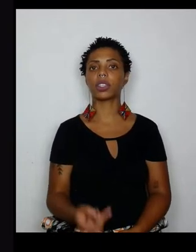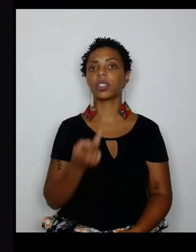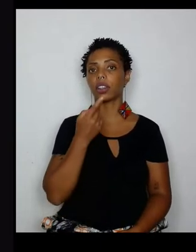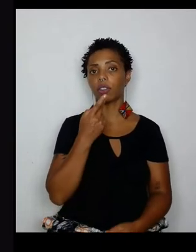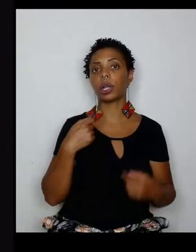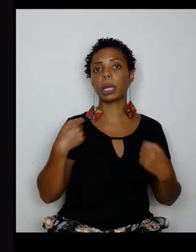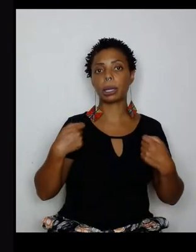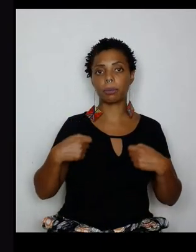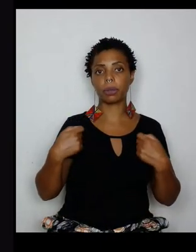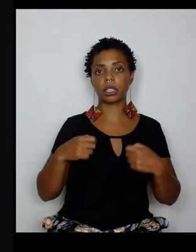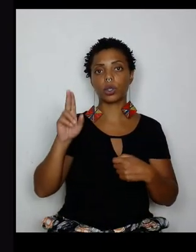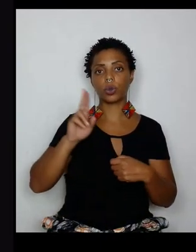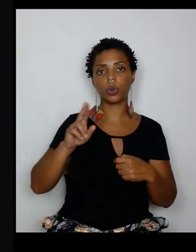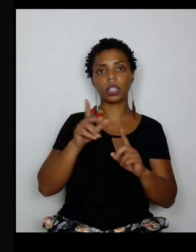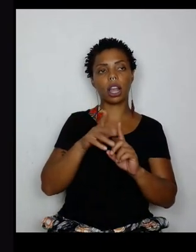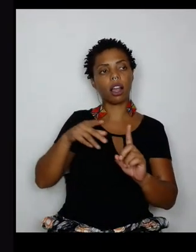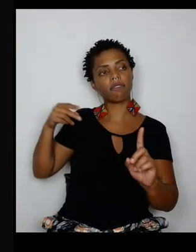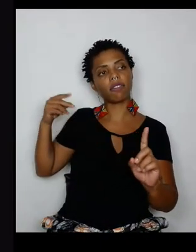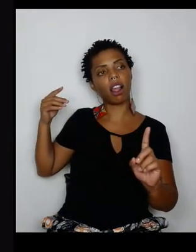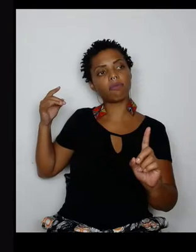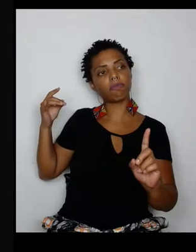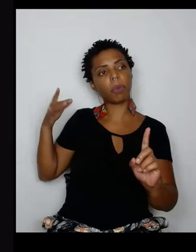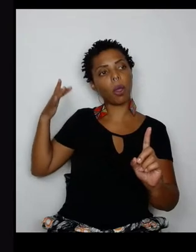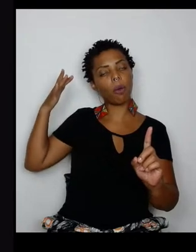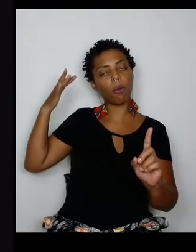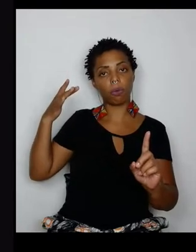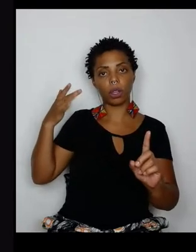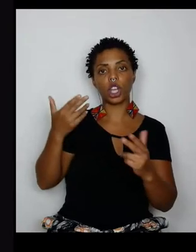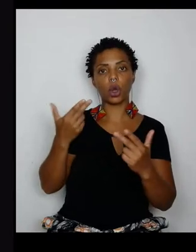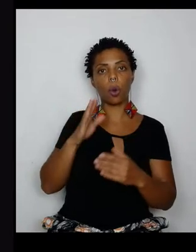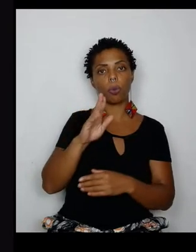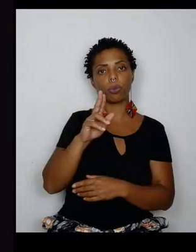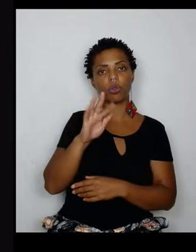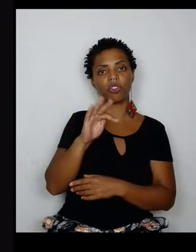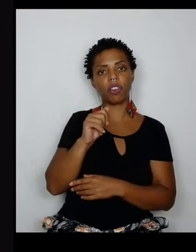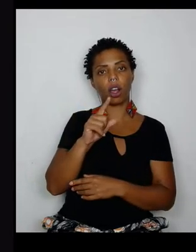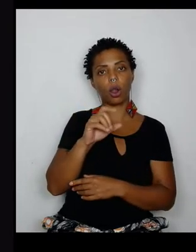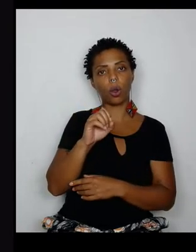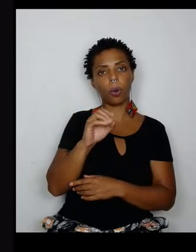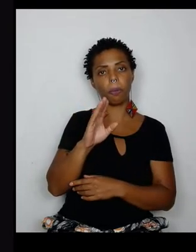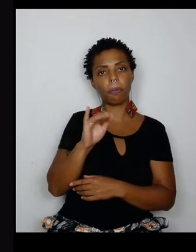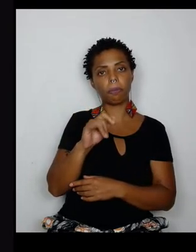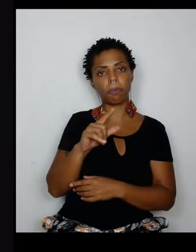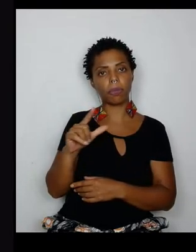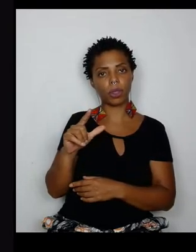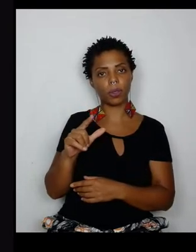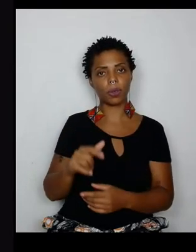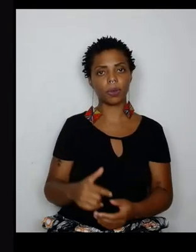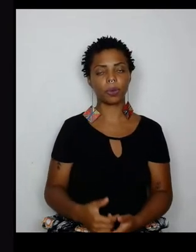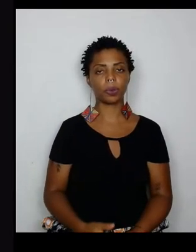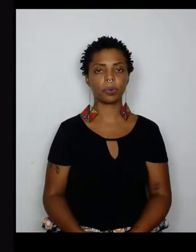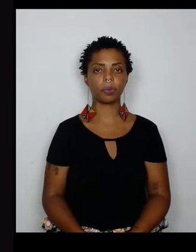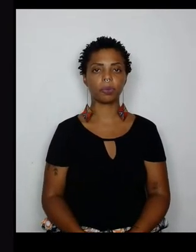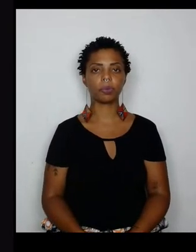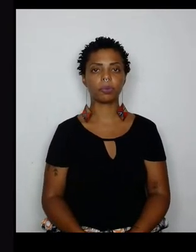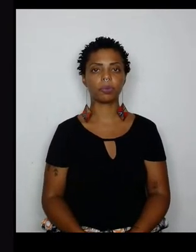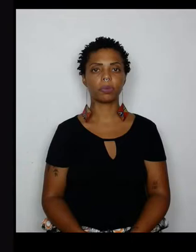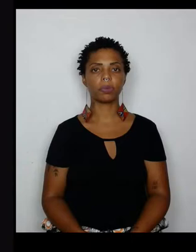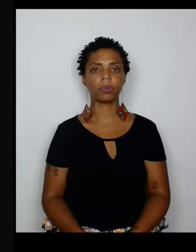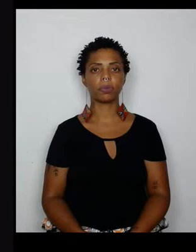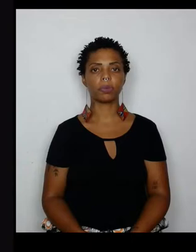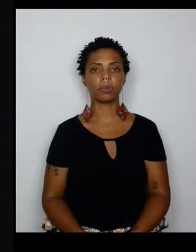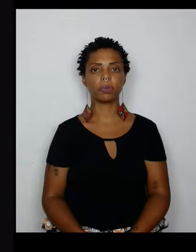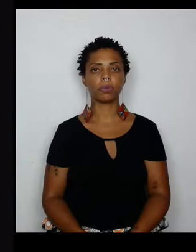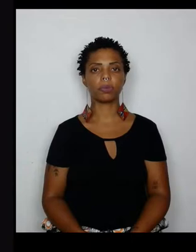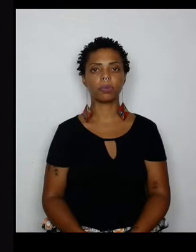gogan descendant of the utopian socialist feminist anarchist flora tristan gauguin the devoted father to his